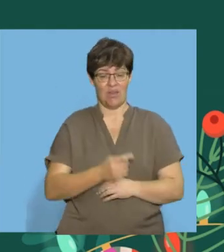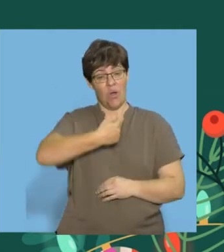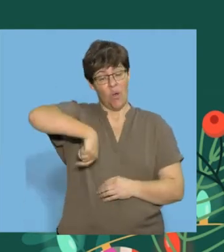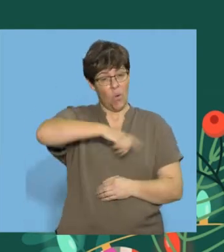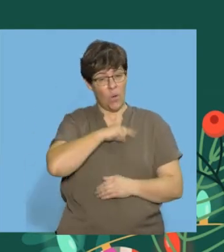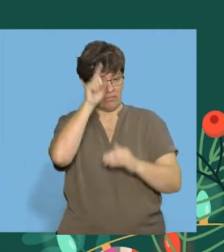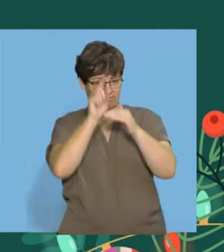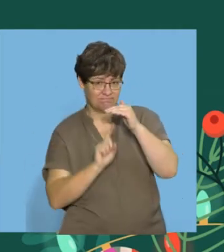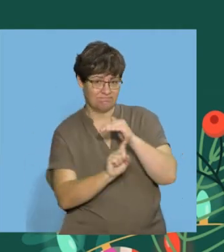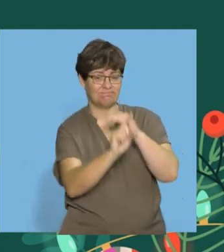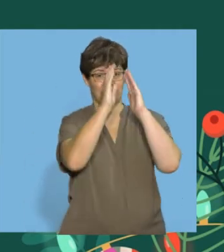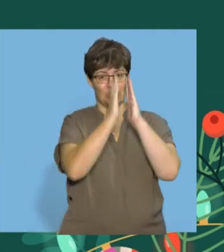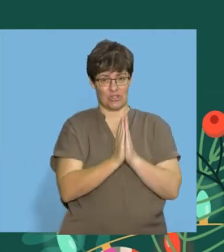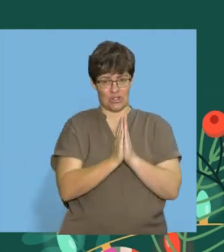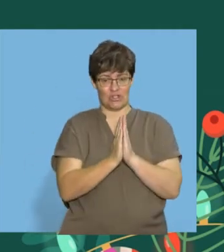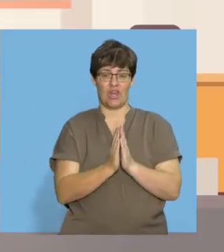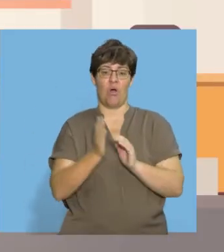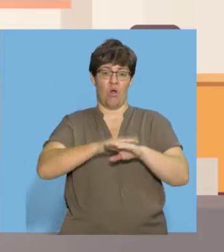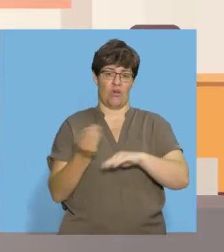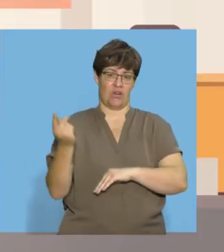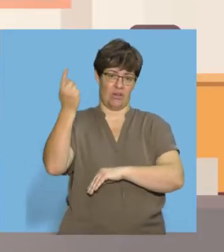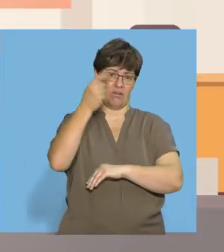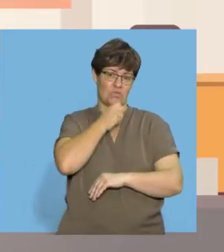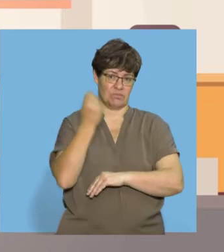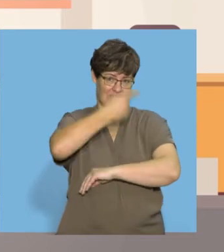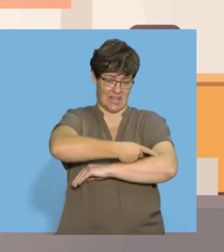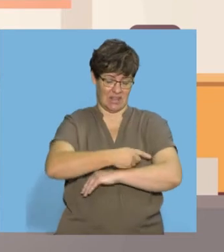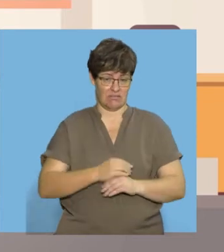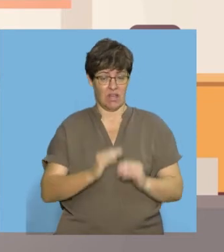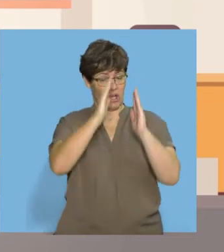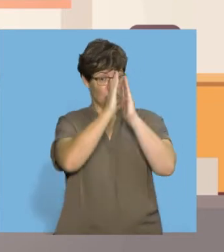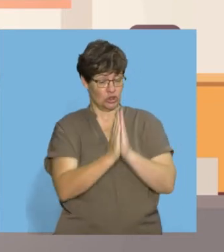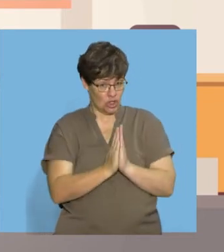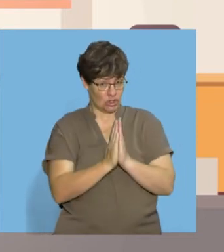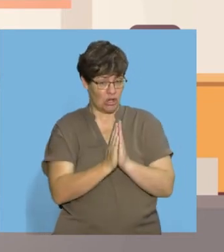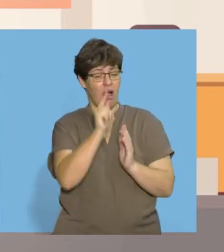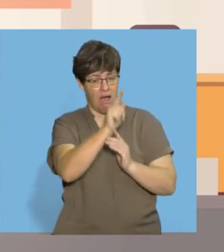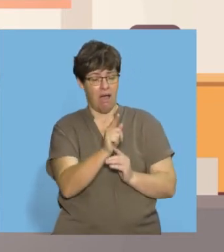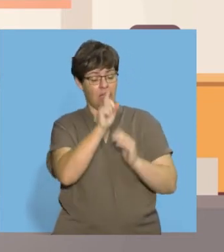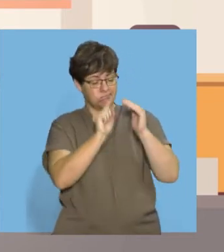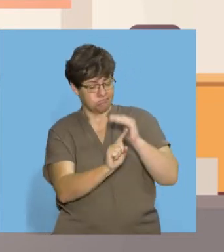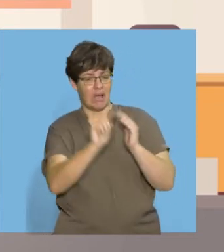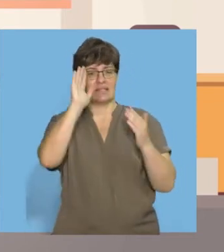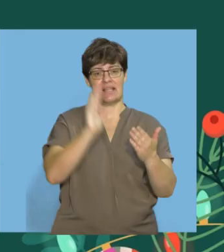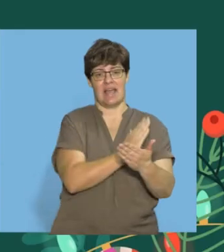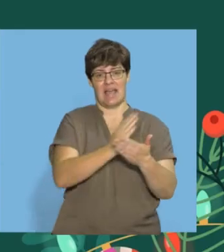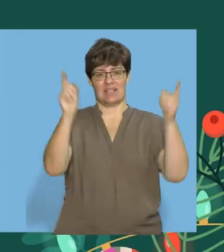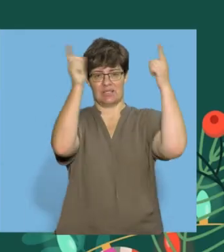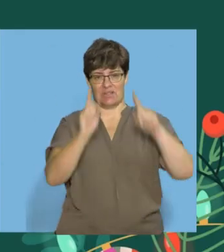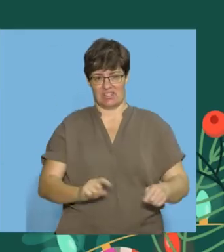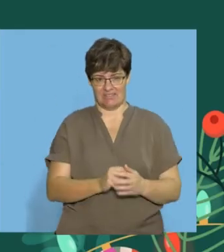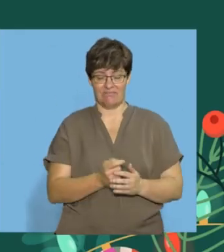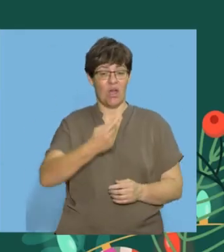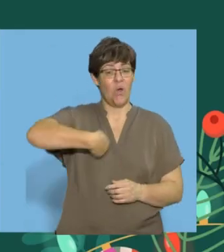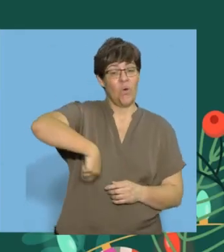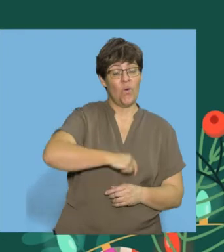go to church on Christmas Day. At church, they sing special songs. Say, we